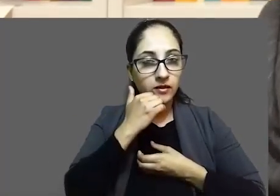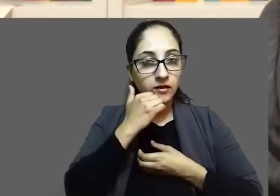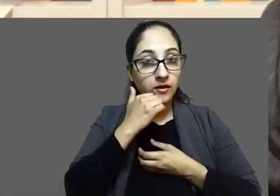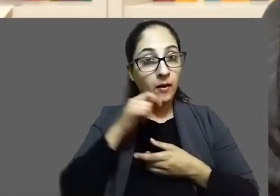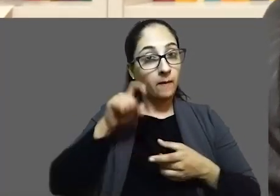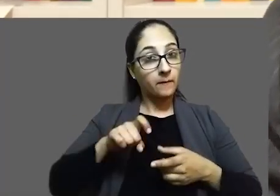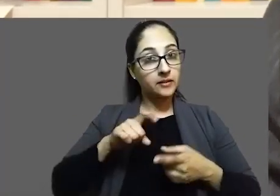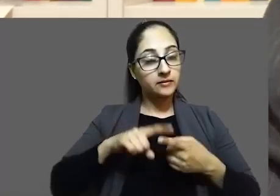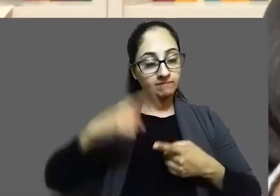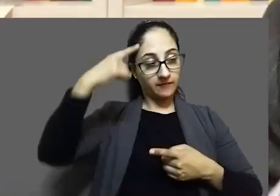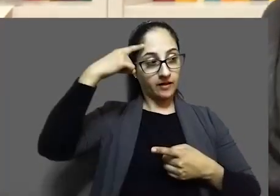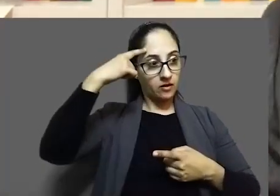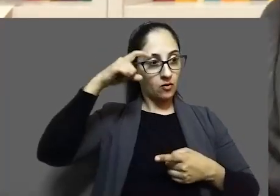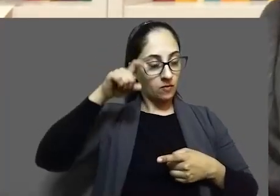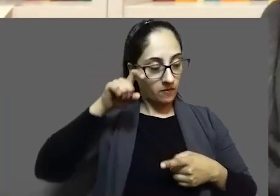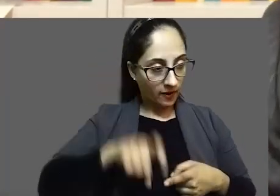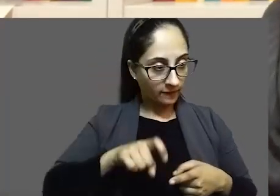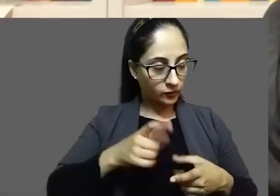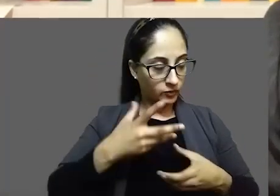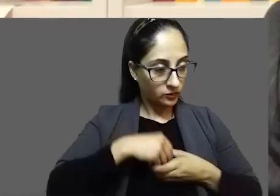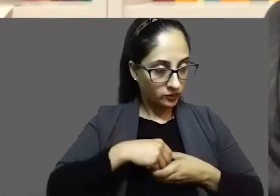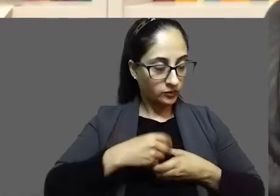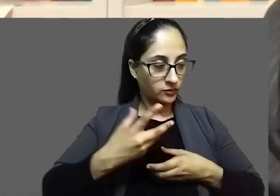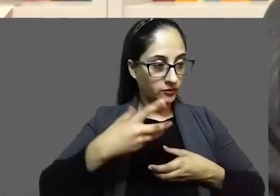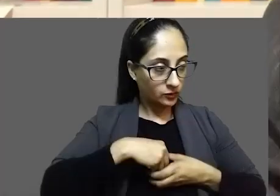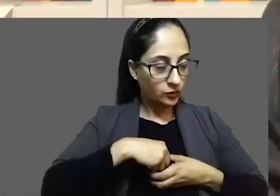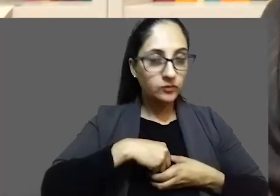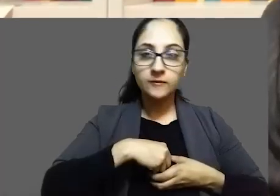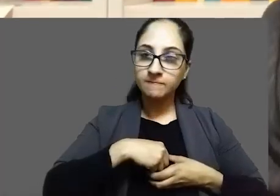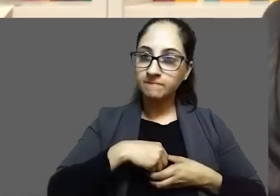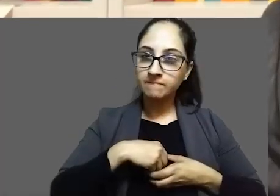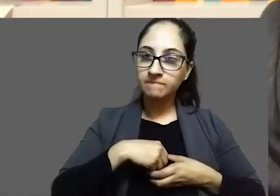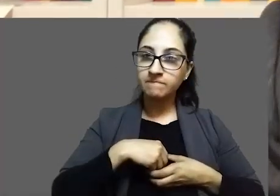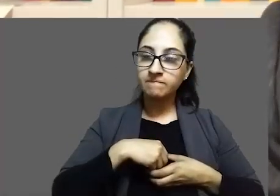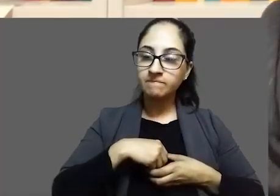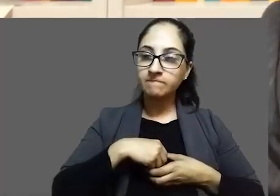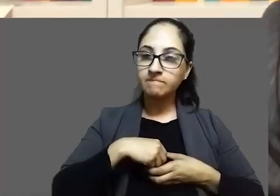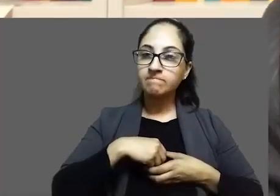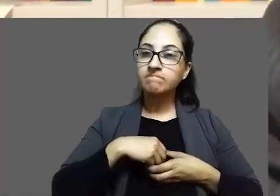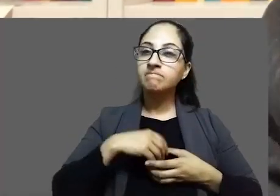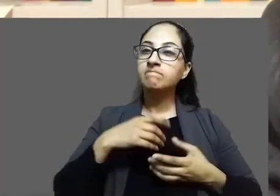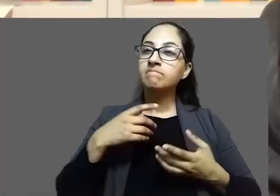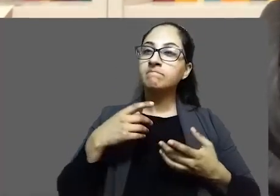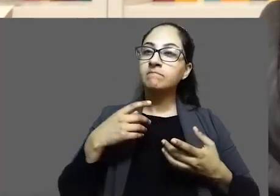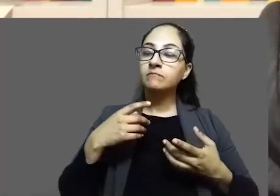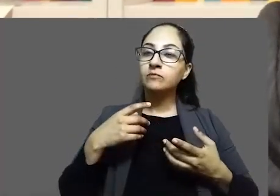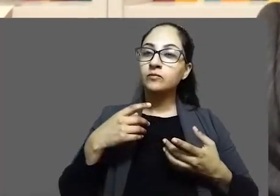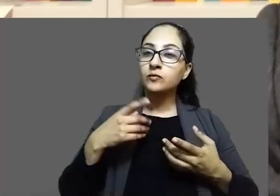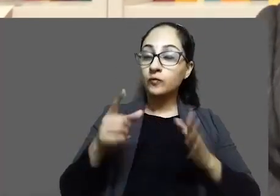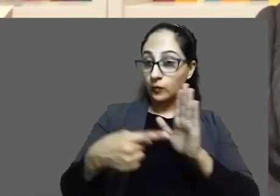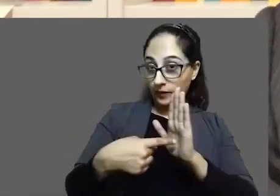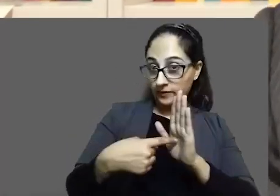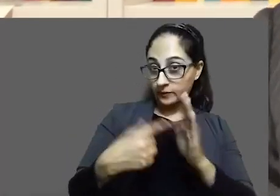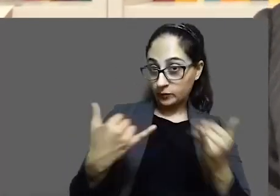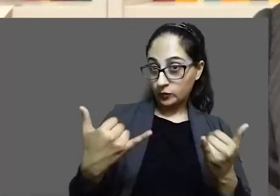us a moment to say, how am I going to engage with the teachings of the Imams, and very specifically the teachings of Imam